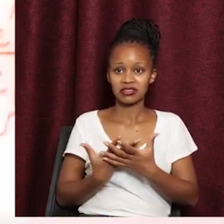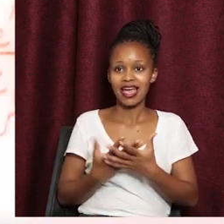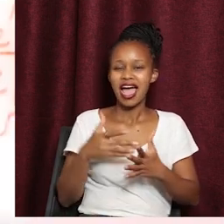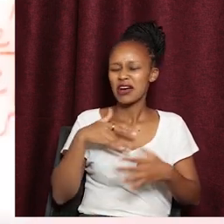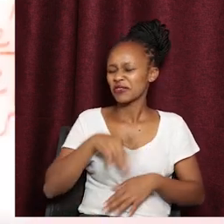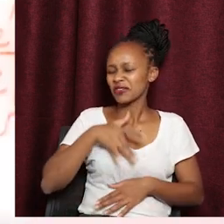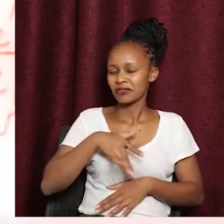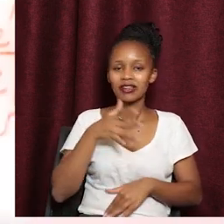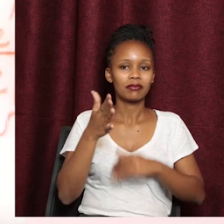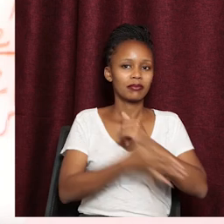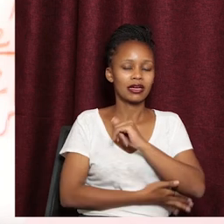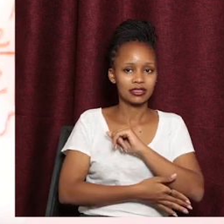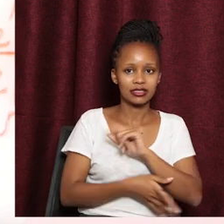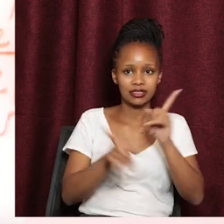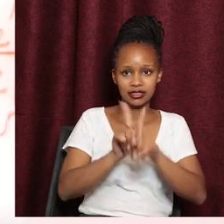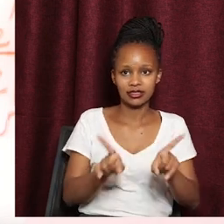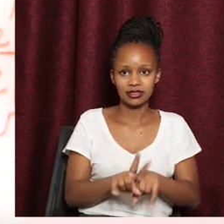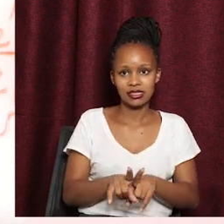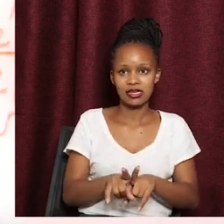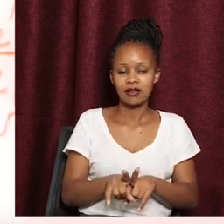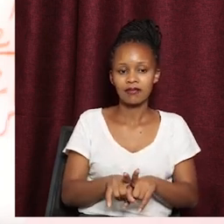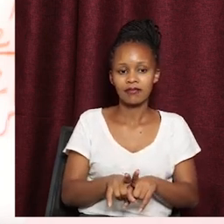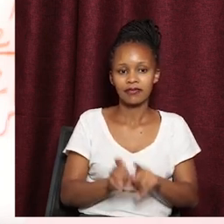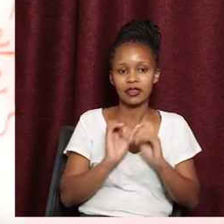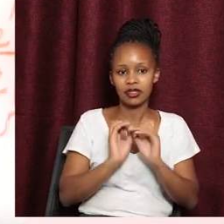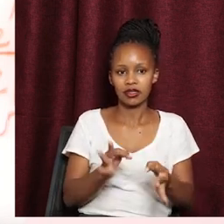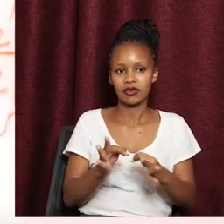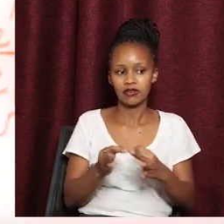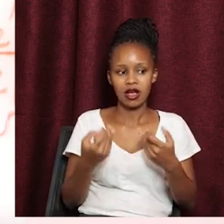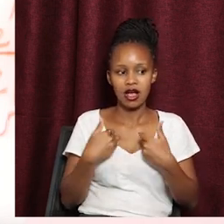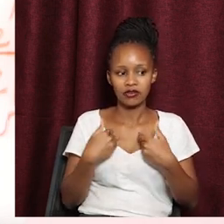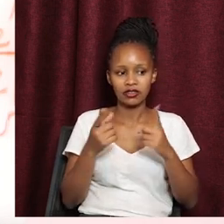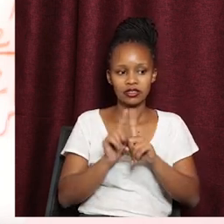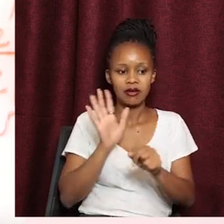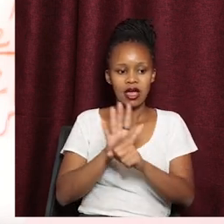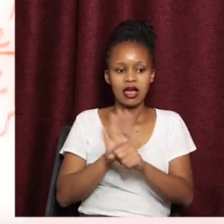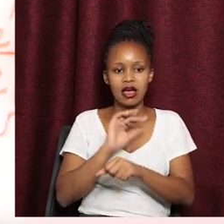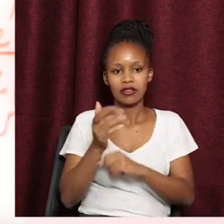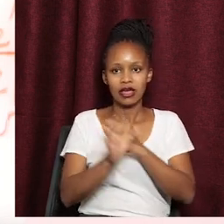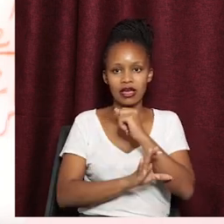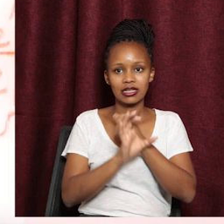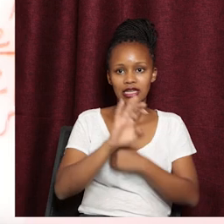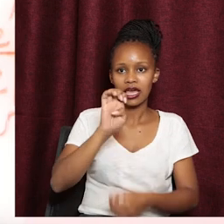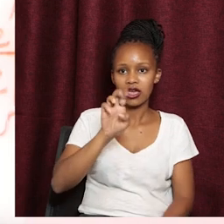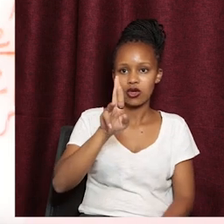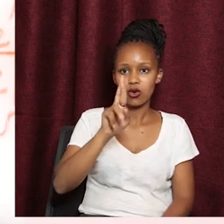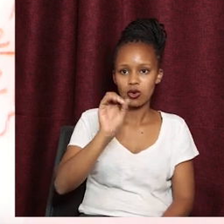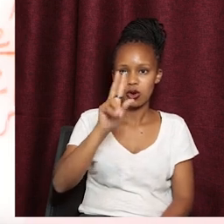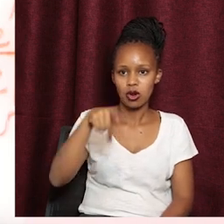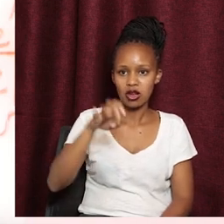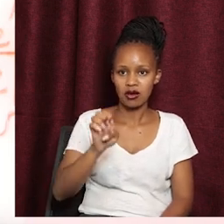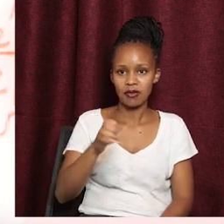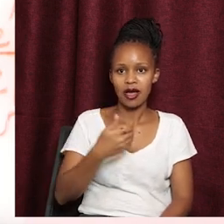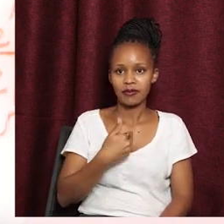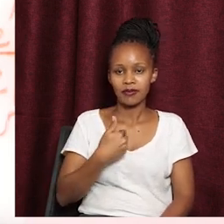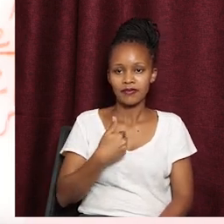But I also want to tell you that we've got still many other countries in Europe which have actually been at a